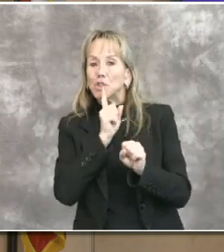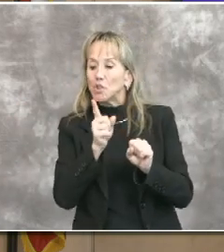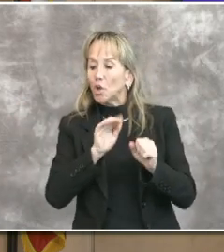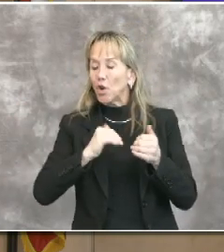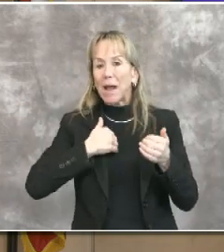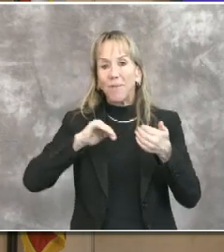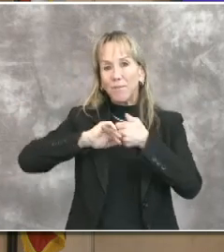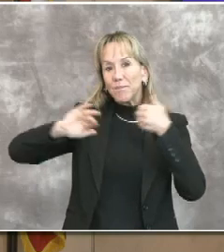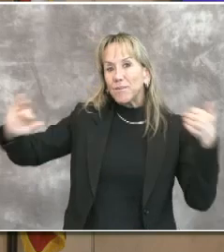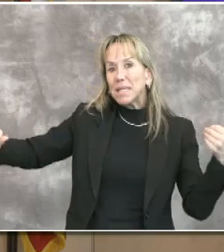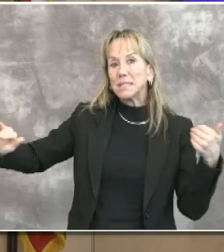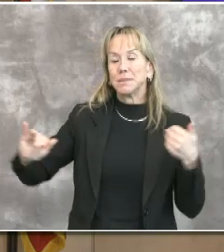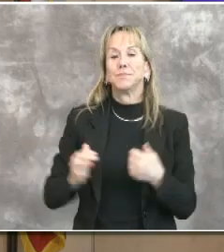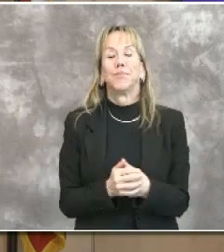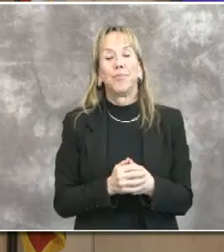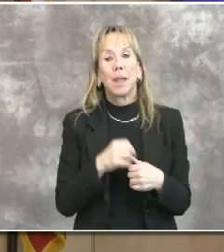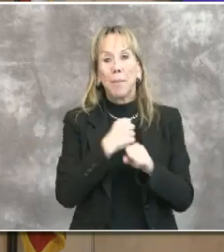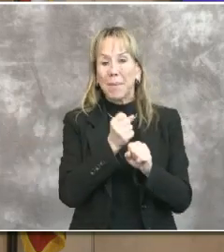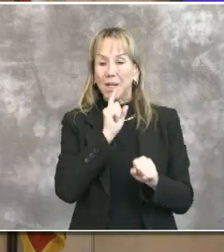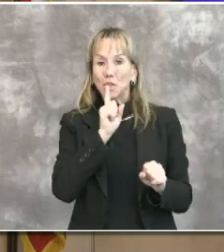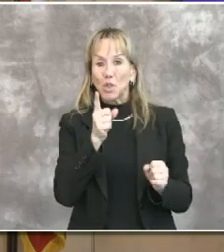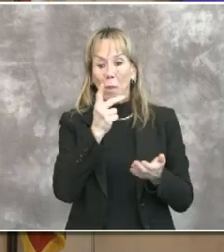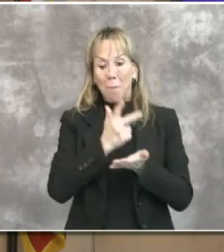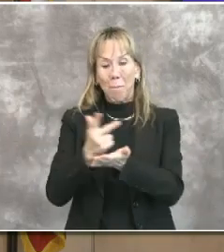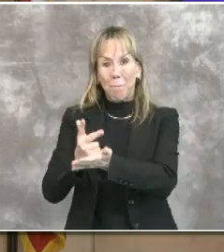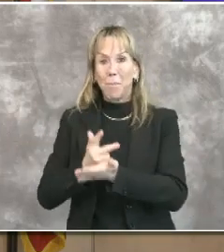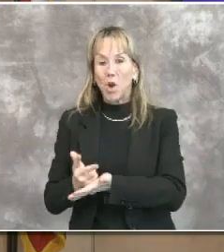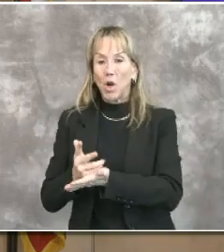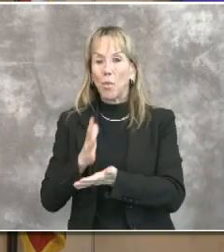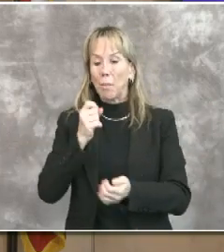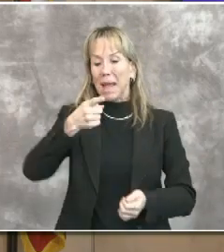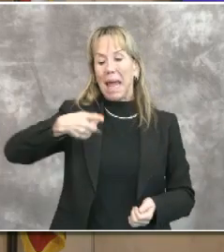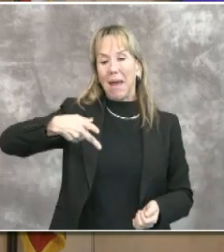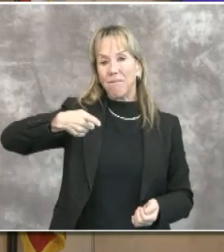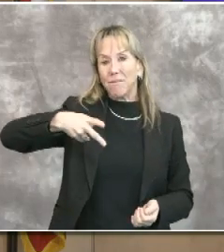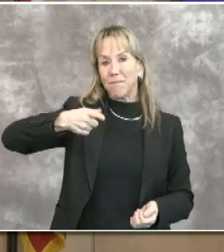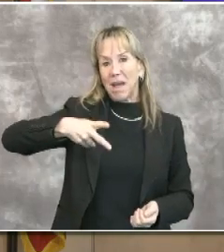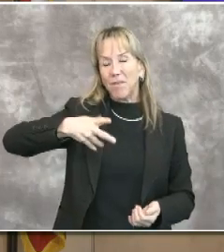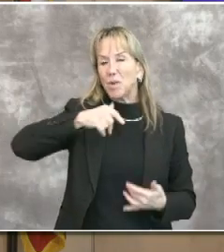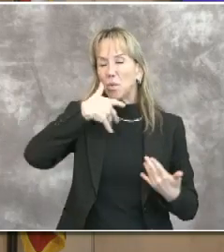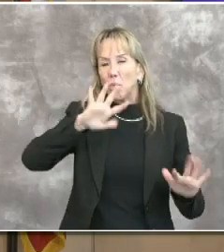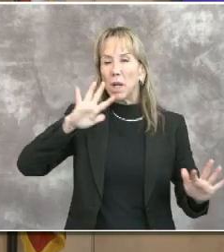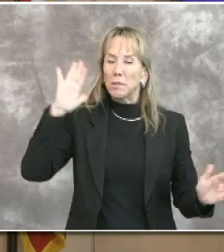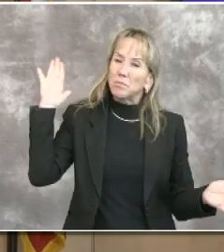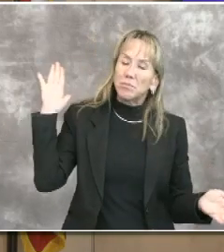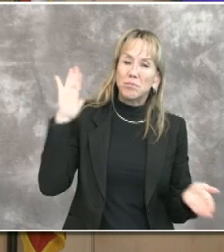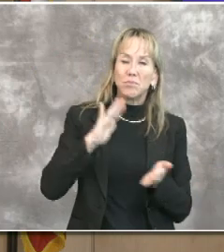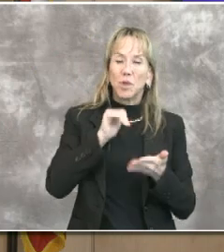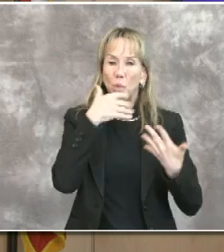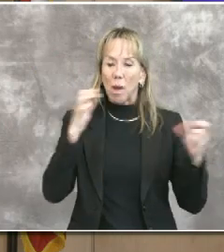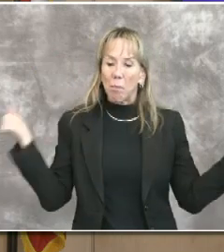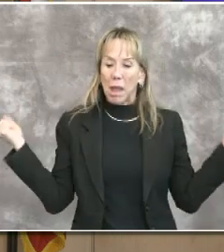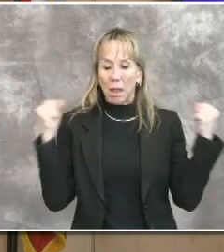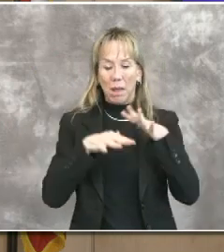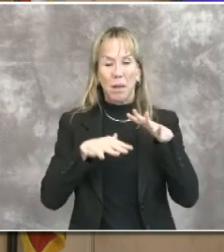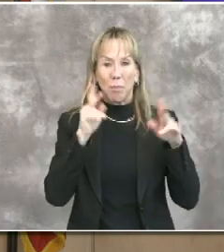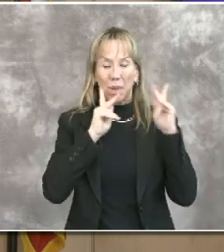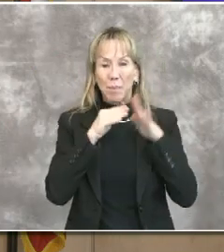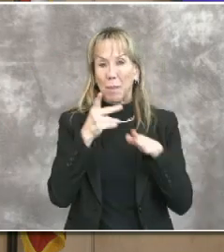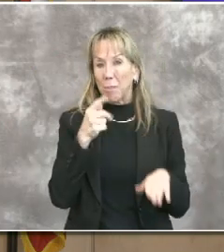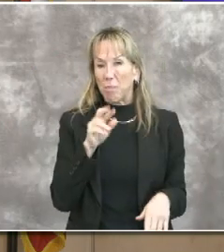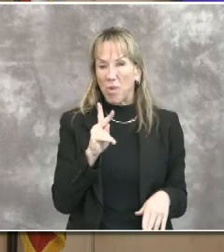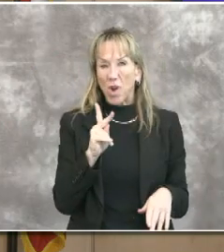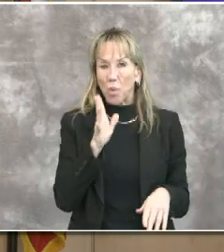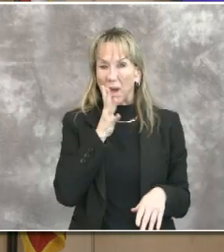physical distancing, restricting parking to half capacity in an effort to lower the total occupancy of the parks. If bathrooms